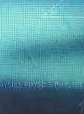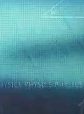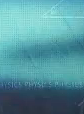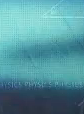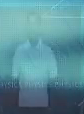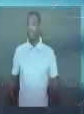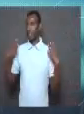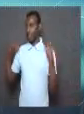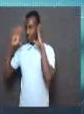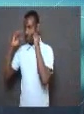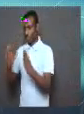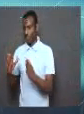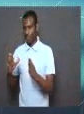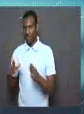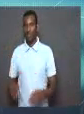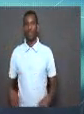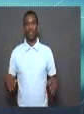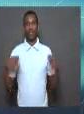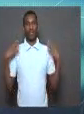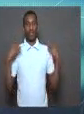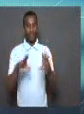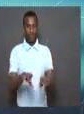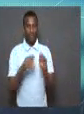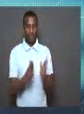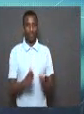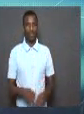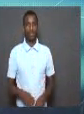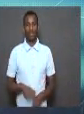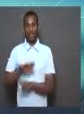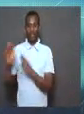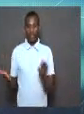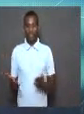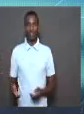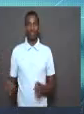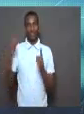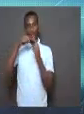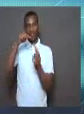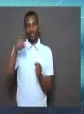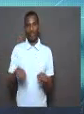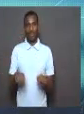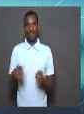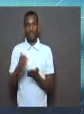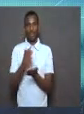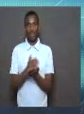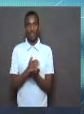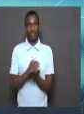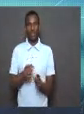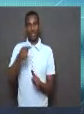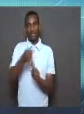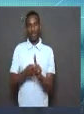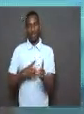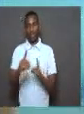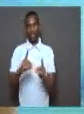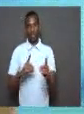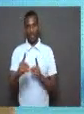Hello, teacher. Hello, students. Welcome to today's lesson on thermodynamics.